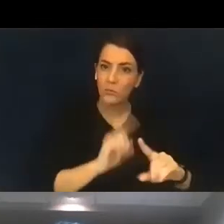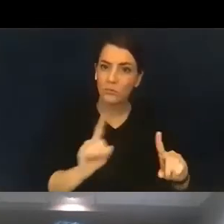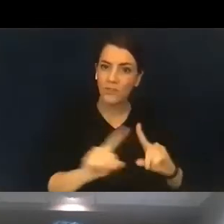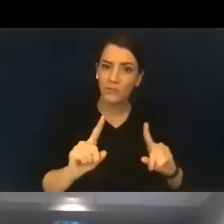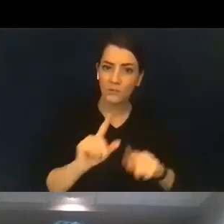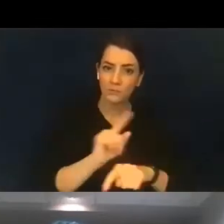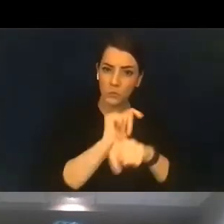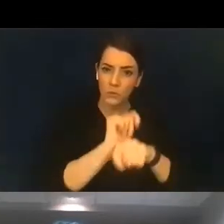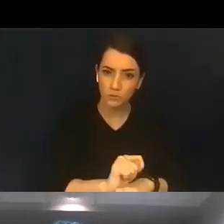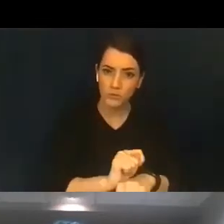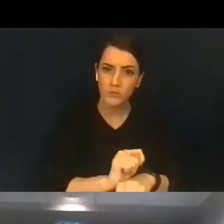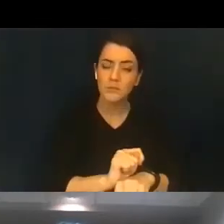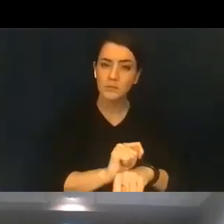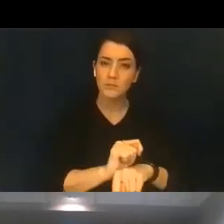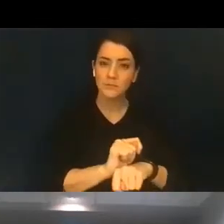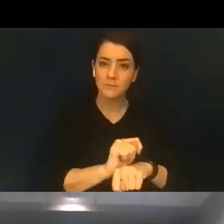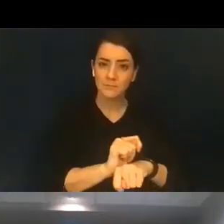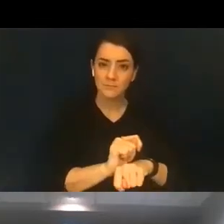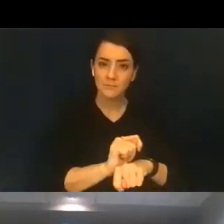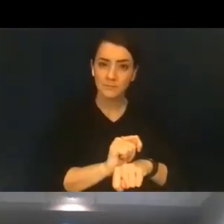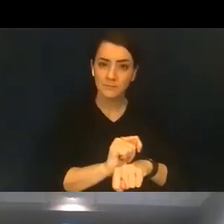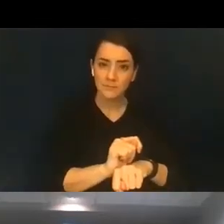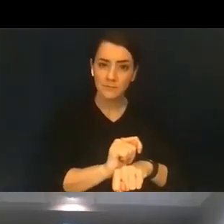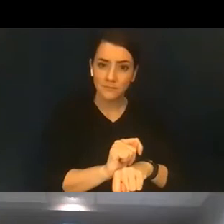our intra-community relations